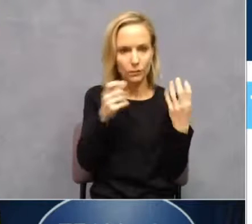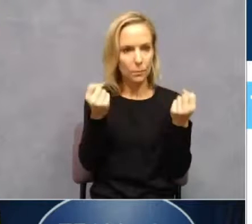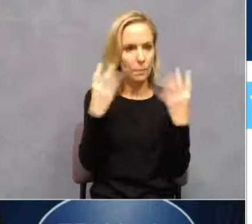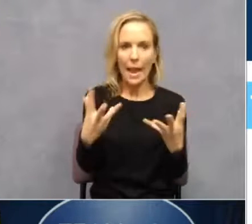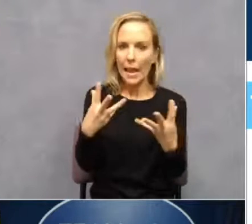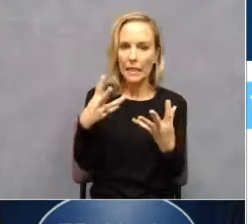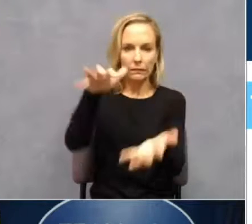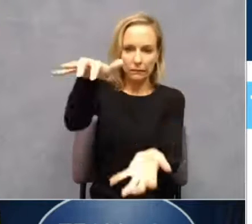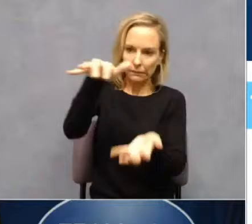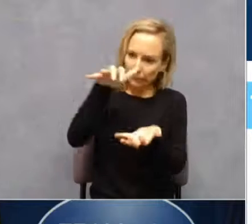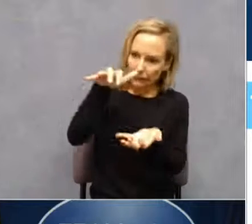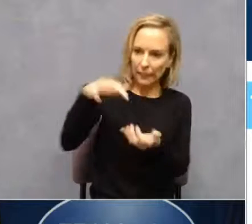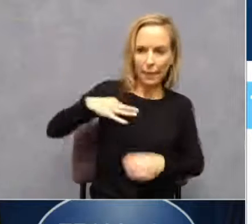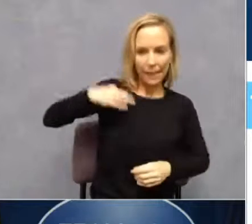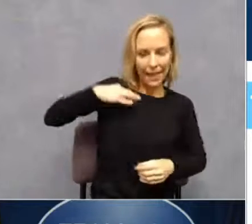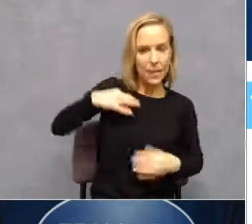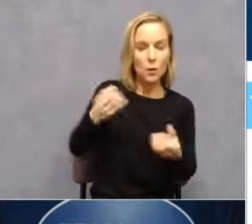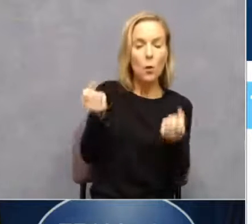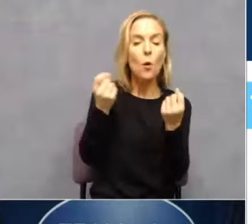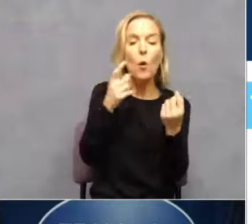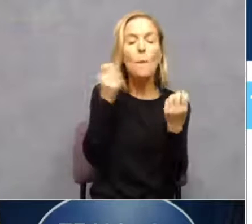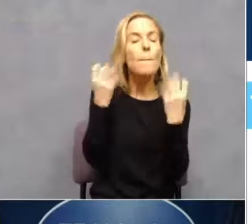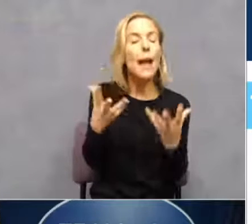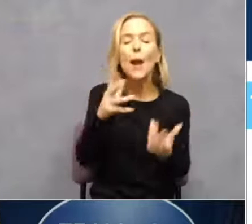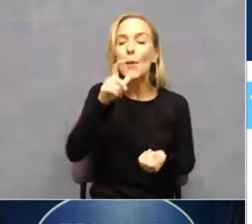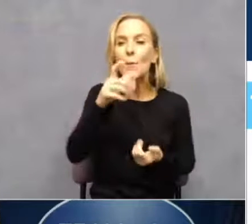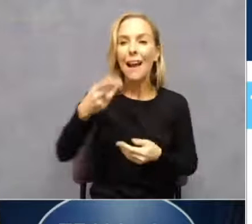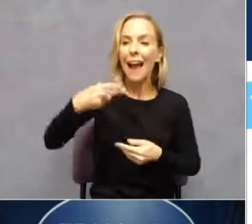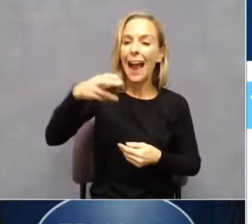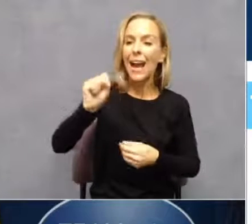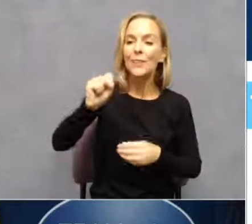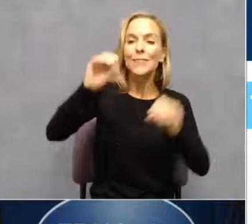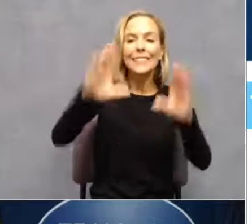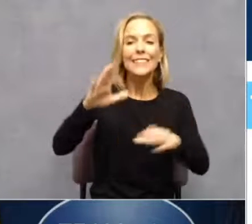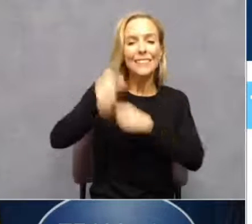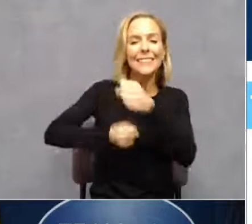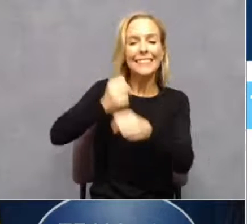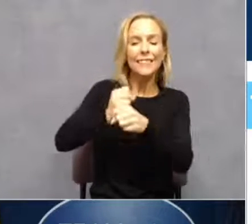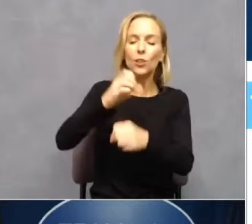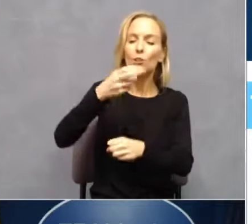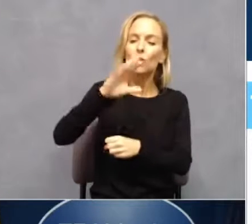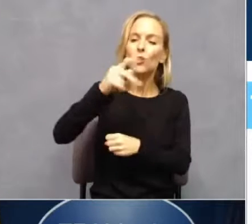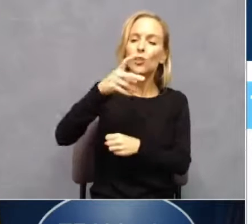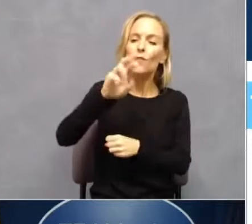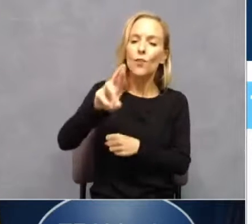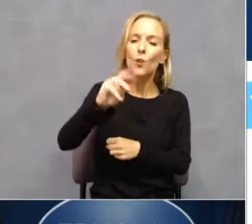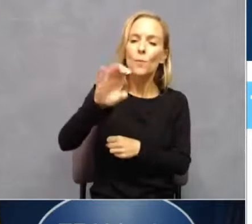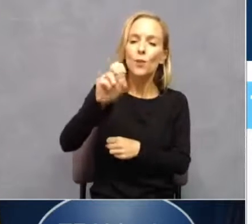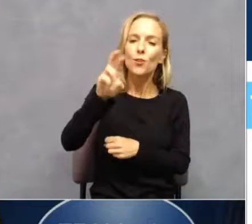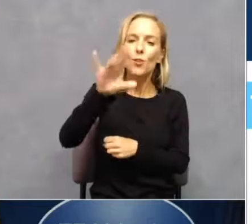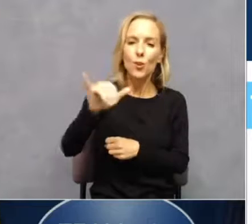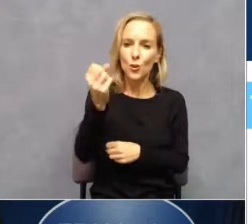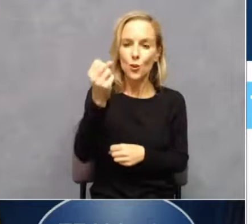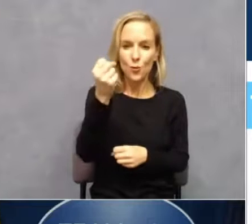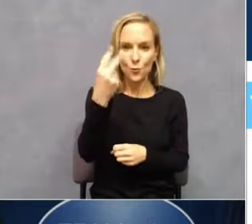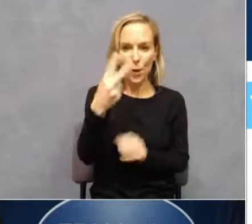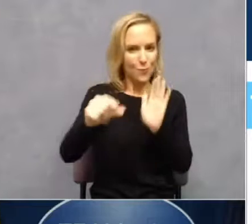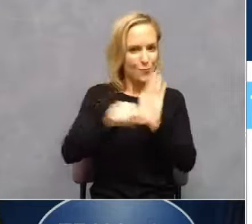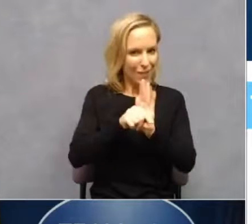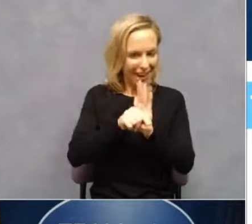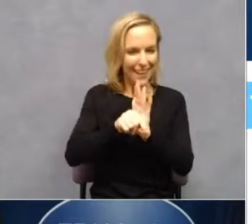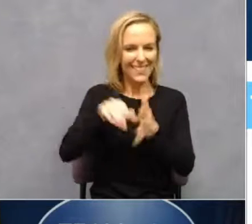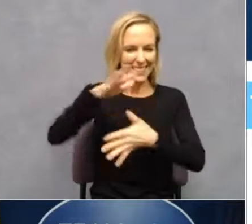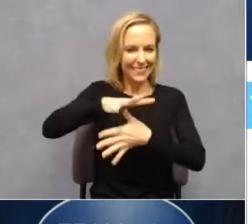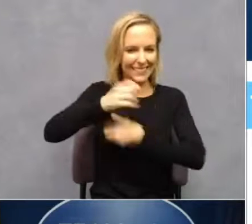from their peers. The high school teacher of the year is Christopher McCurry, a 12th grade English teacher from Lafayette High School in